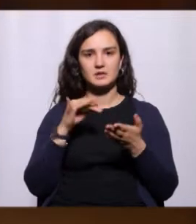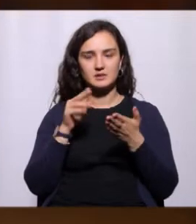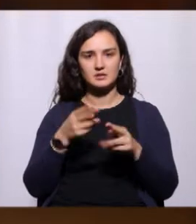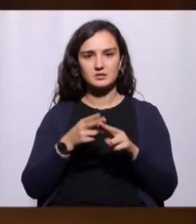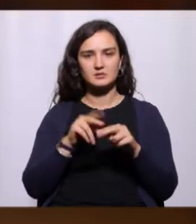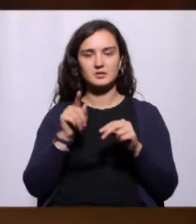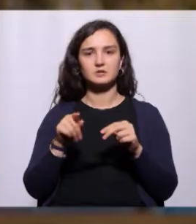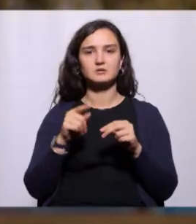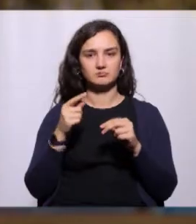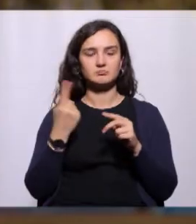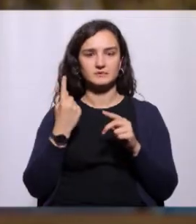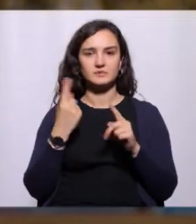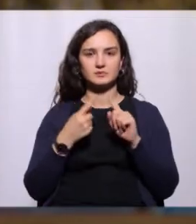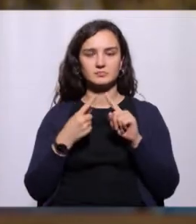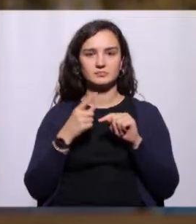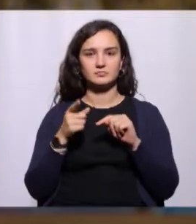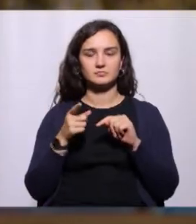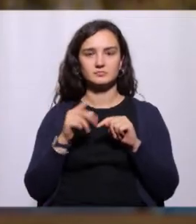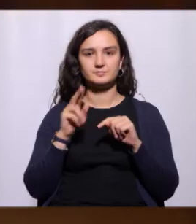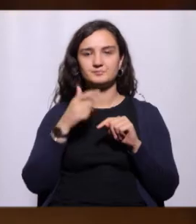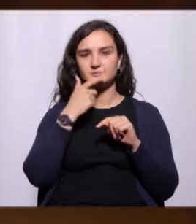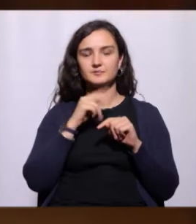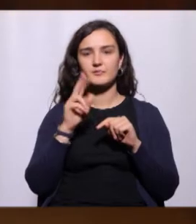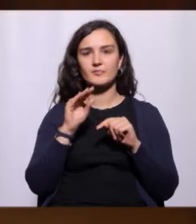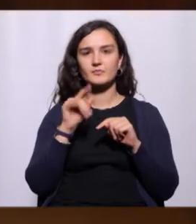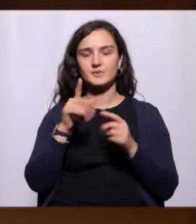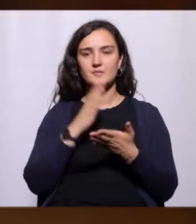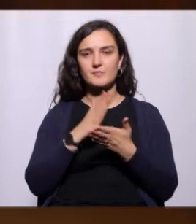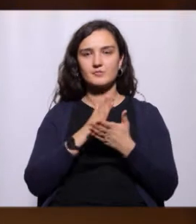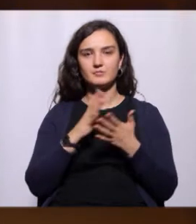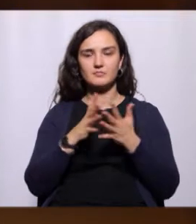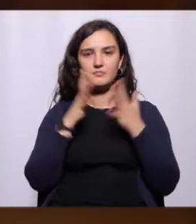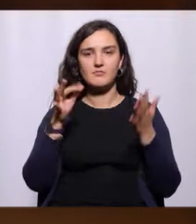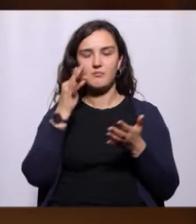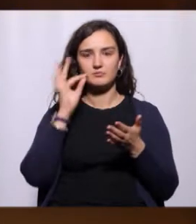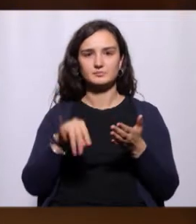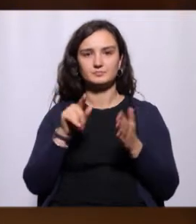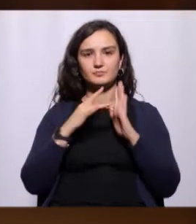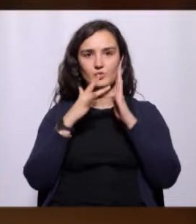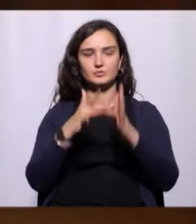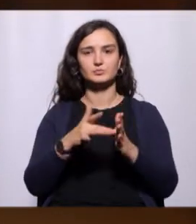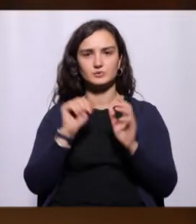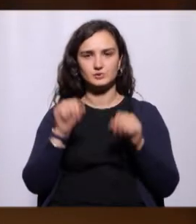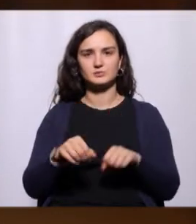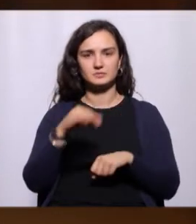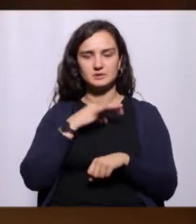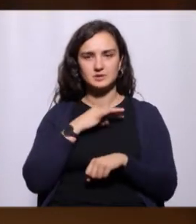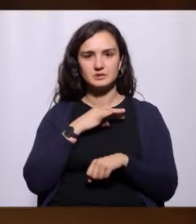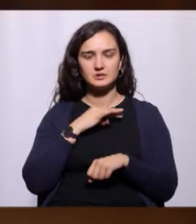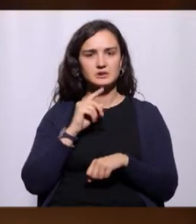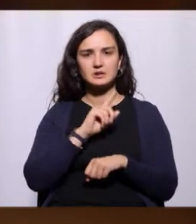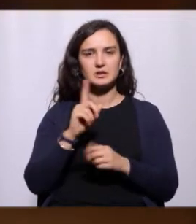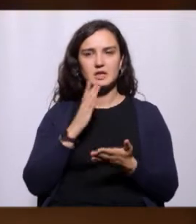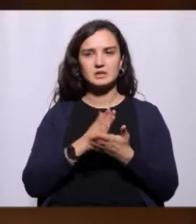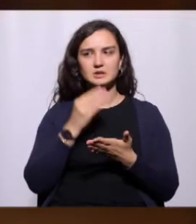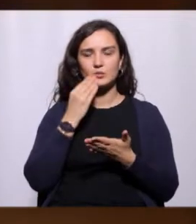the top ones. And Mr. Carter, you have a lot of experience in traveling. Can you please tell us what